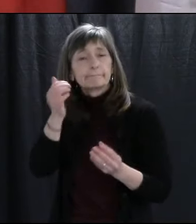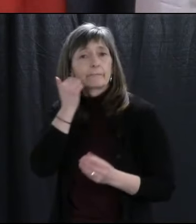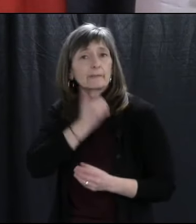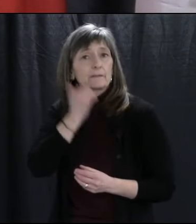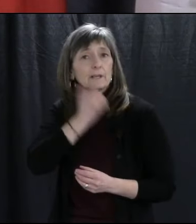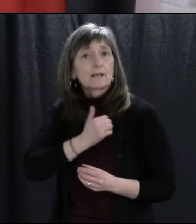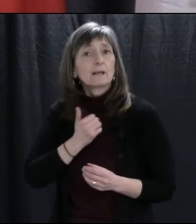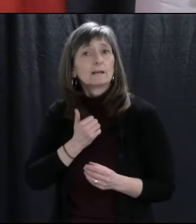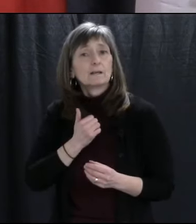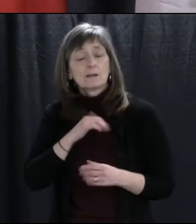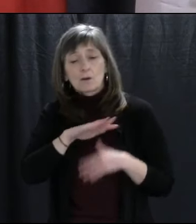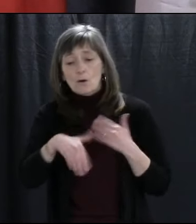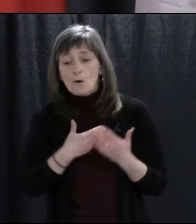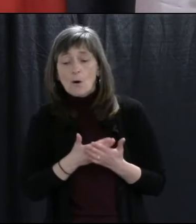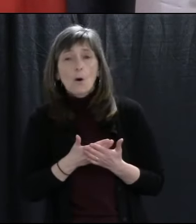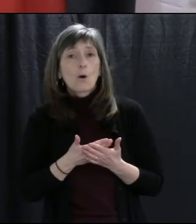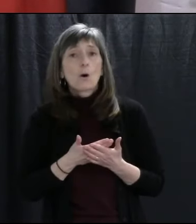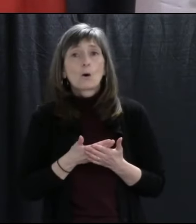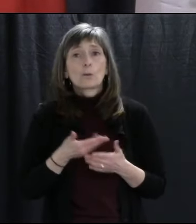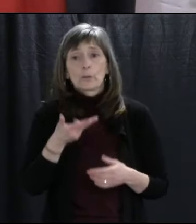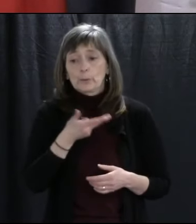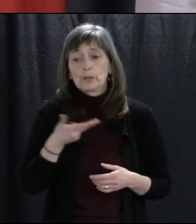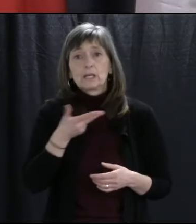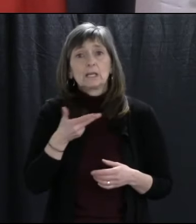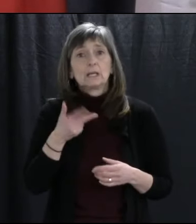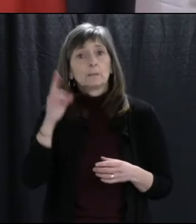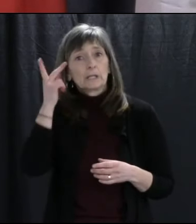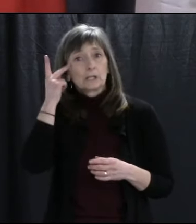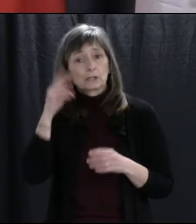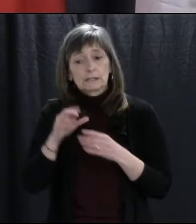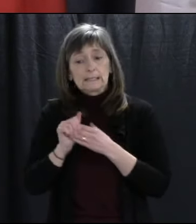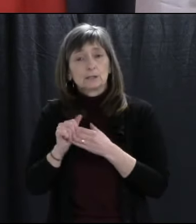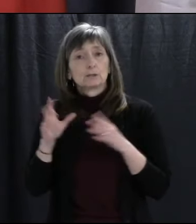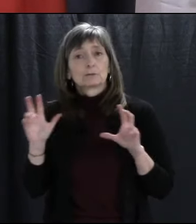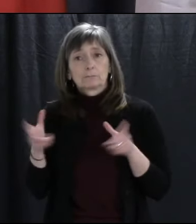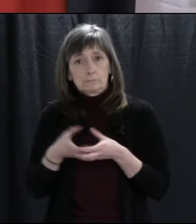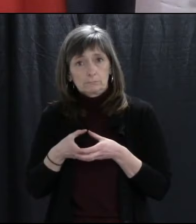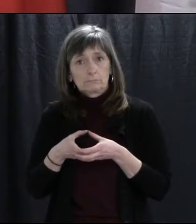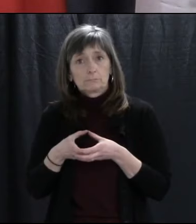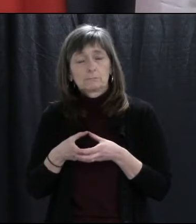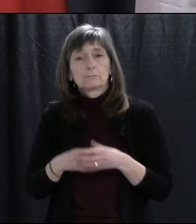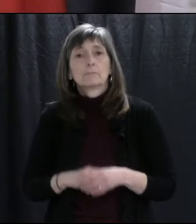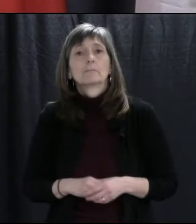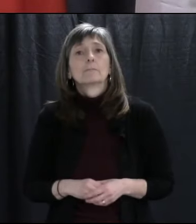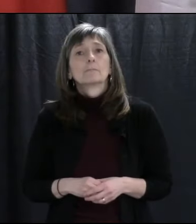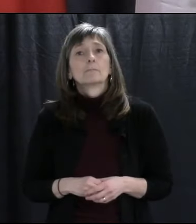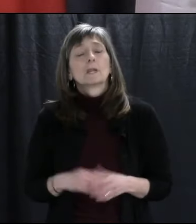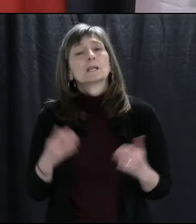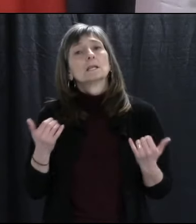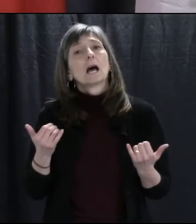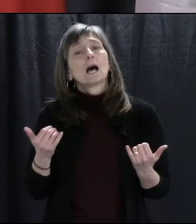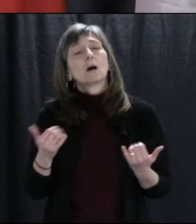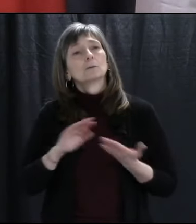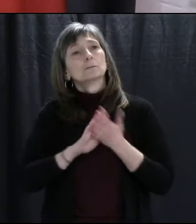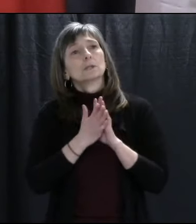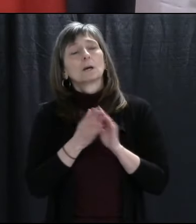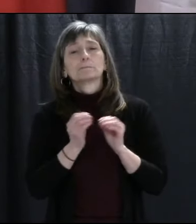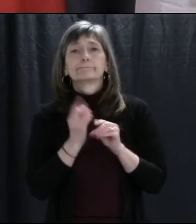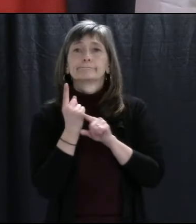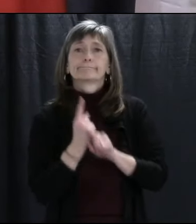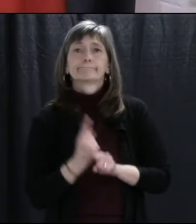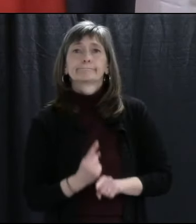our all-party committee. For some of you, and it's turning out to be what is a routine for all of us